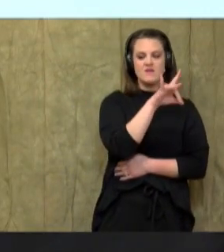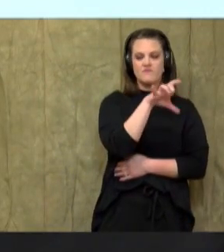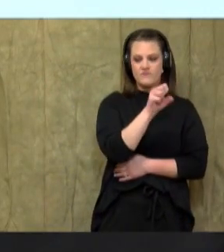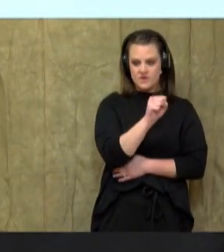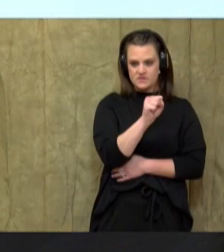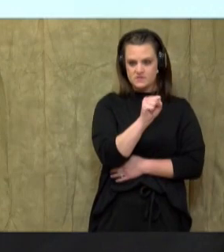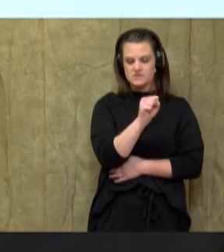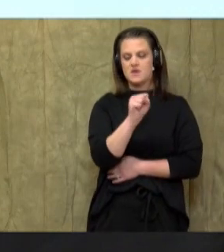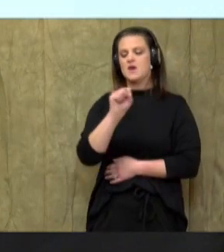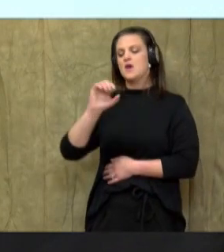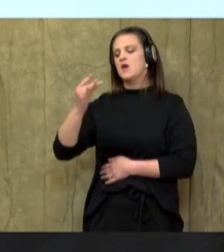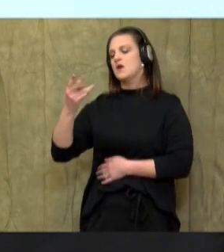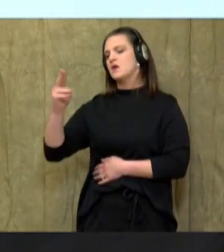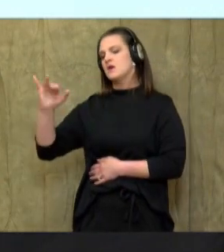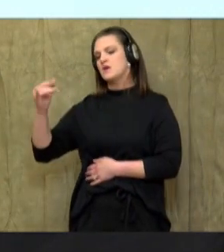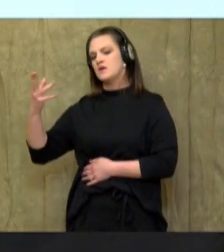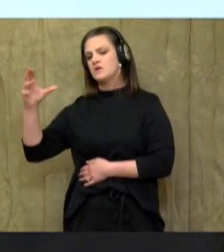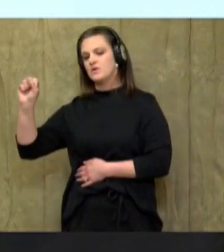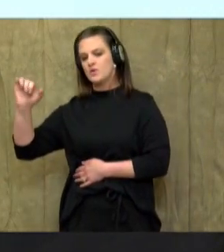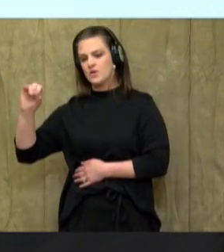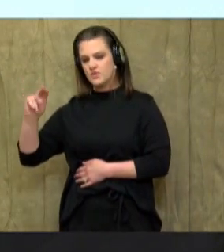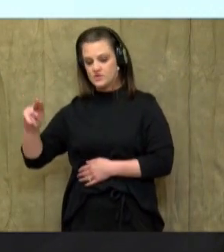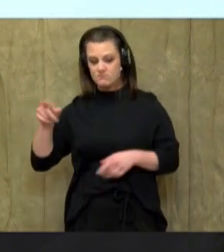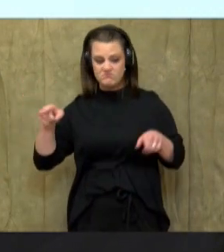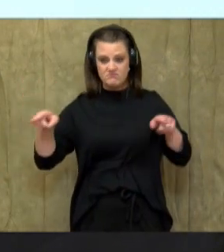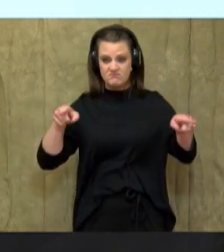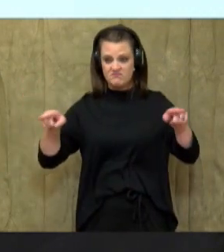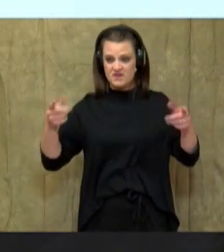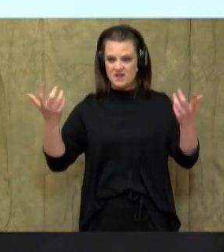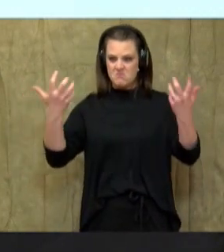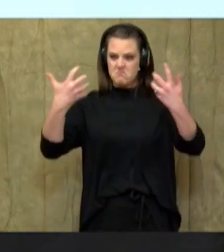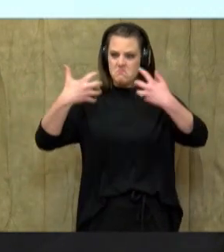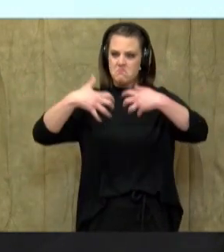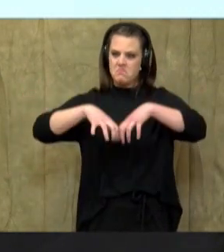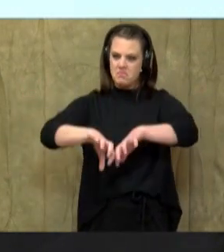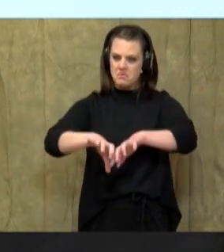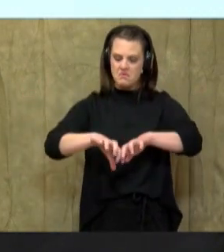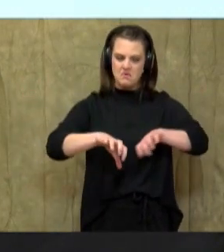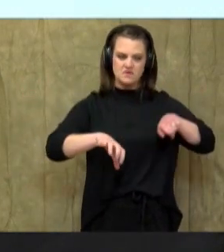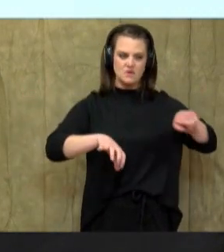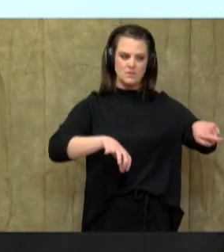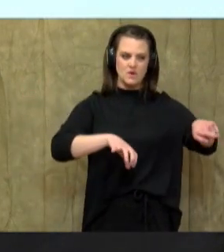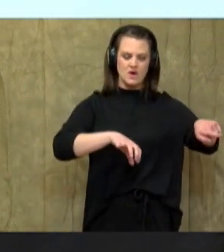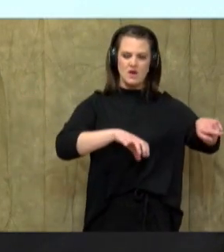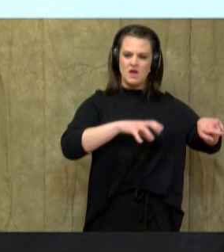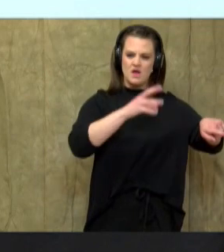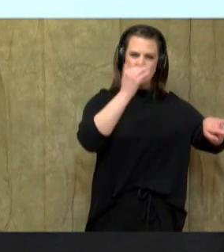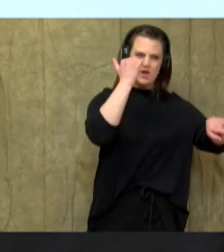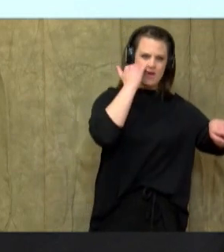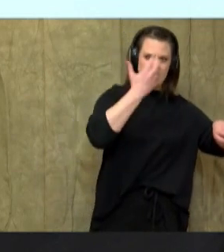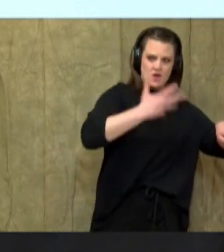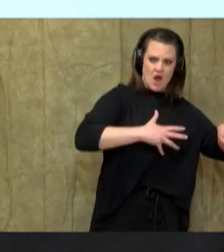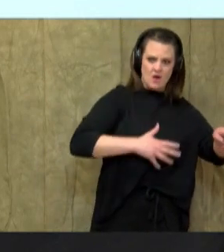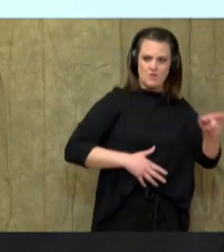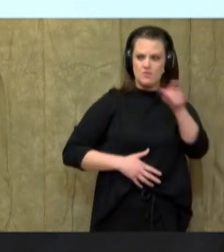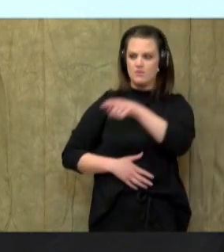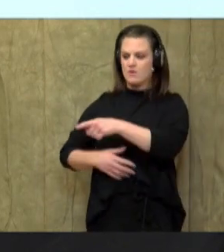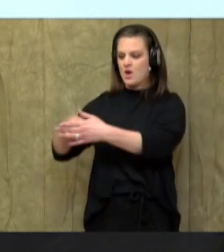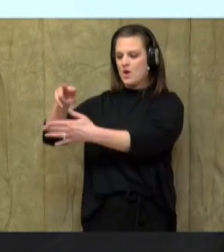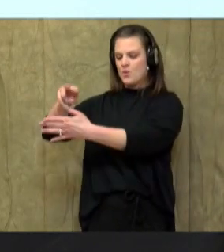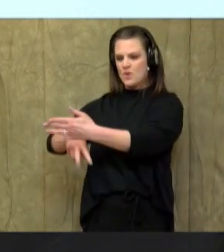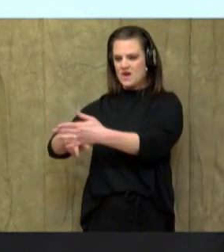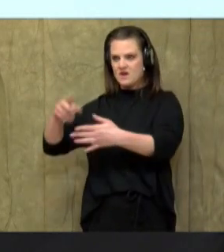puzzle piece. You take what you're reading and what you already know and you put